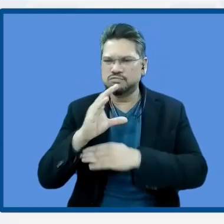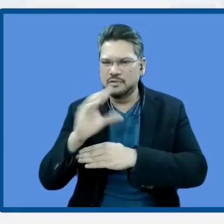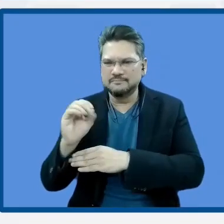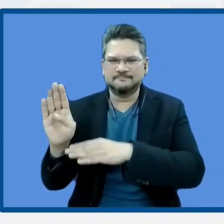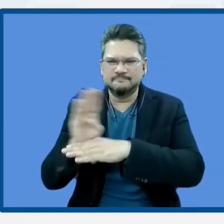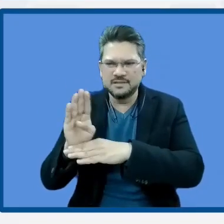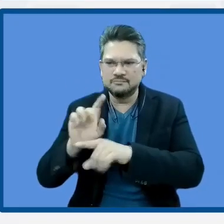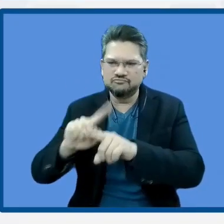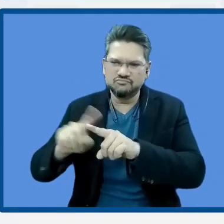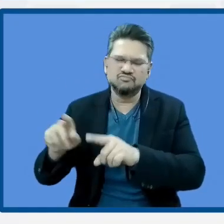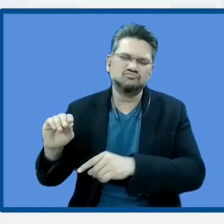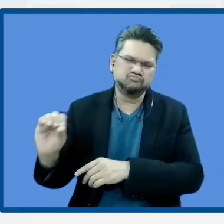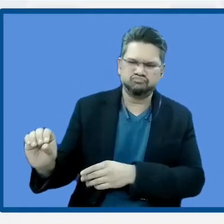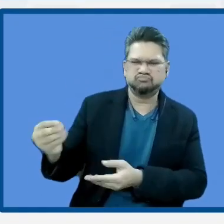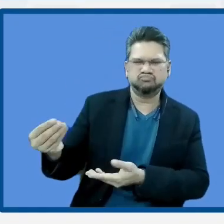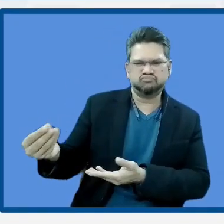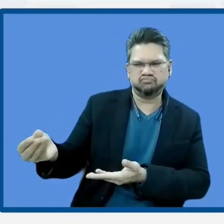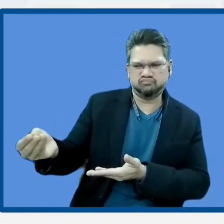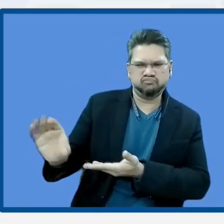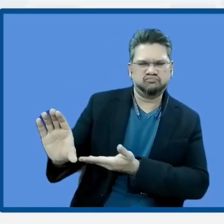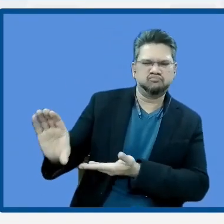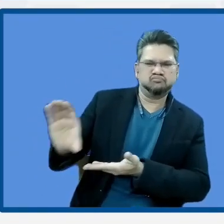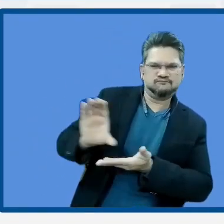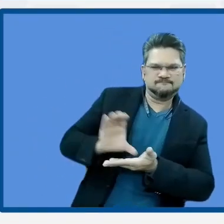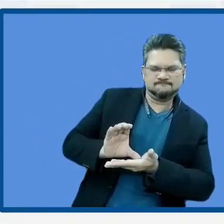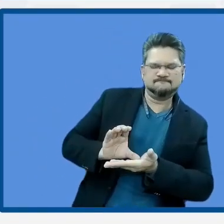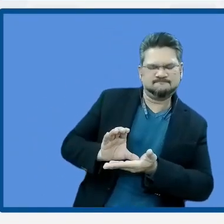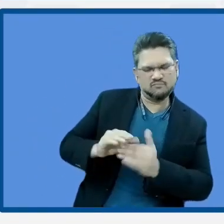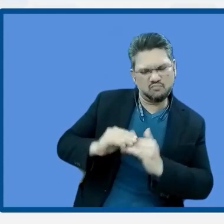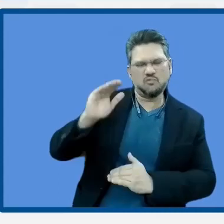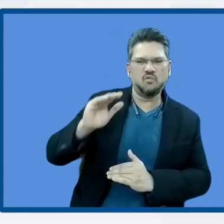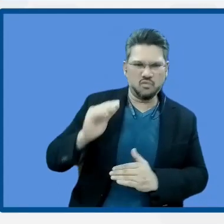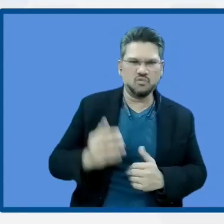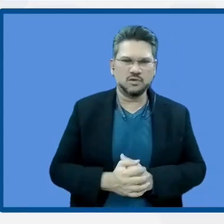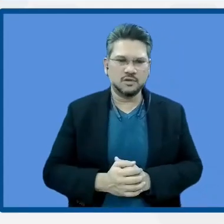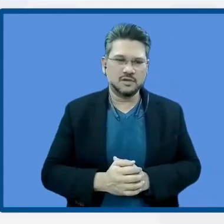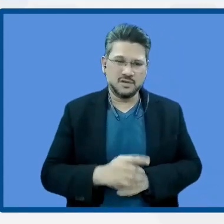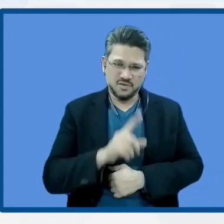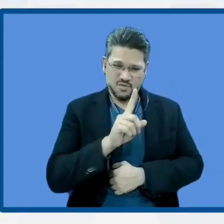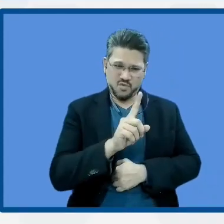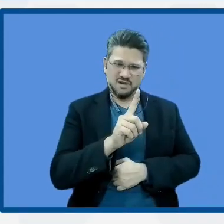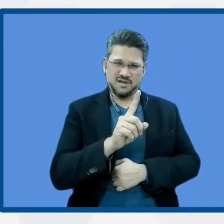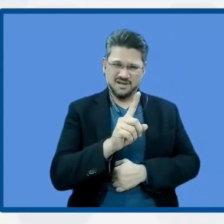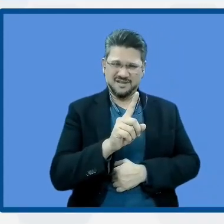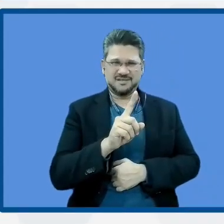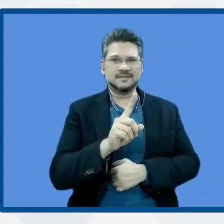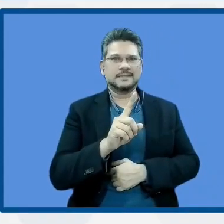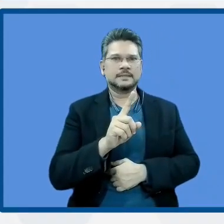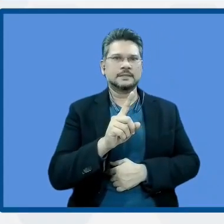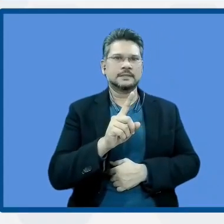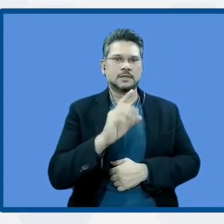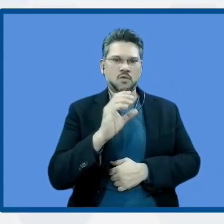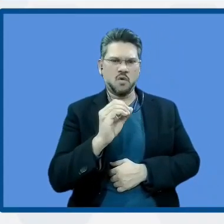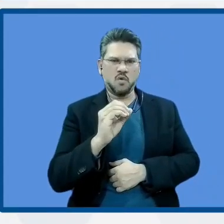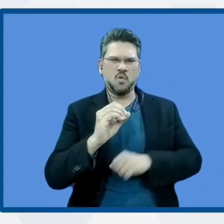Again, estimates are around $106 trillion in